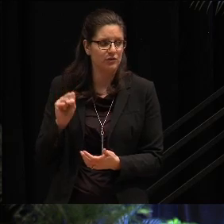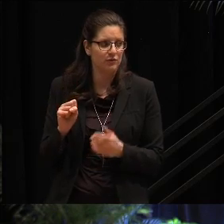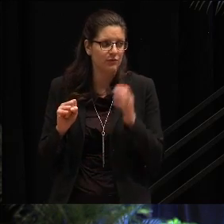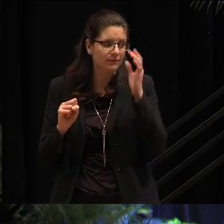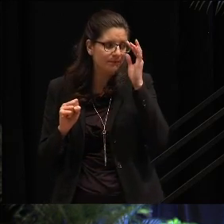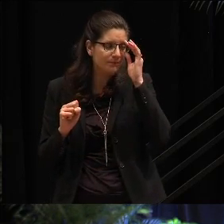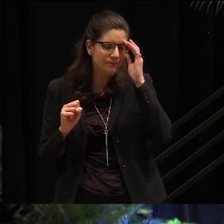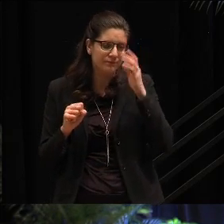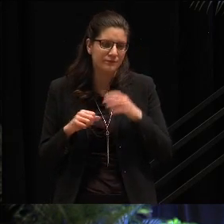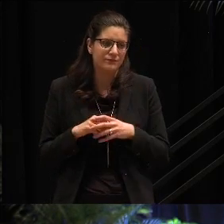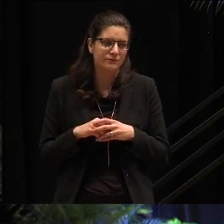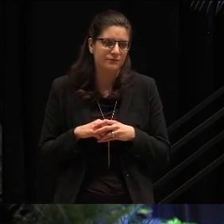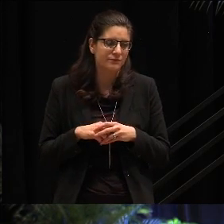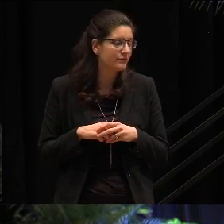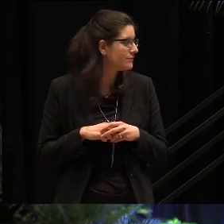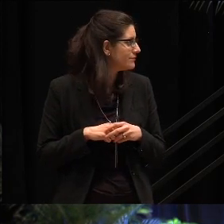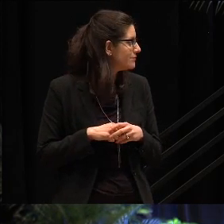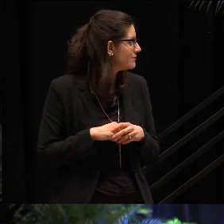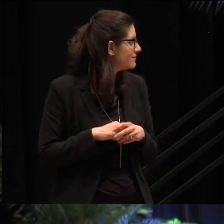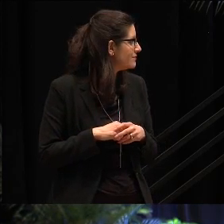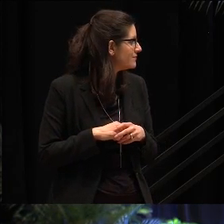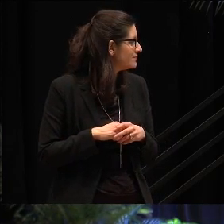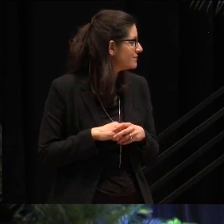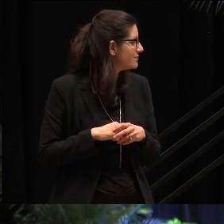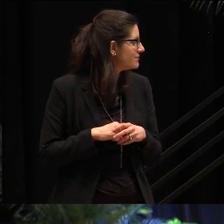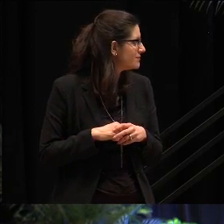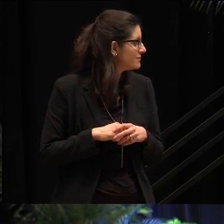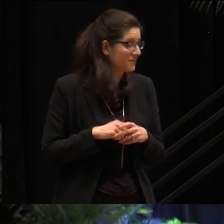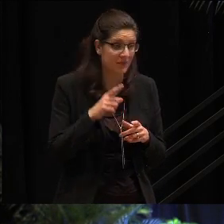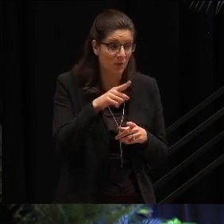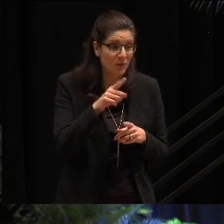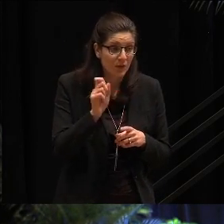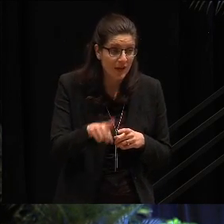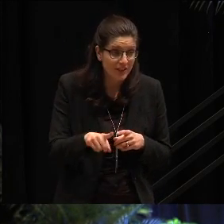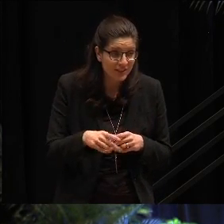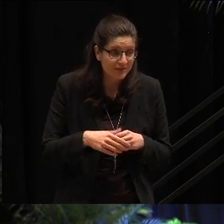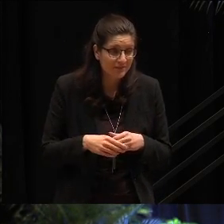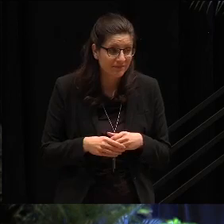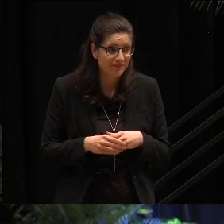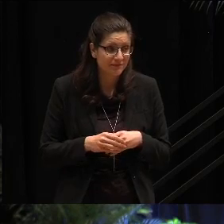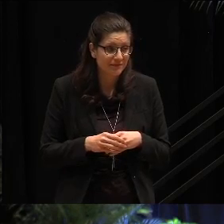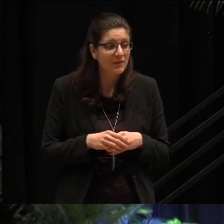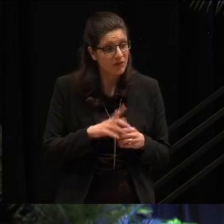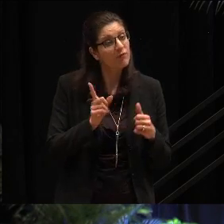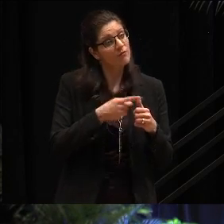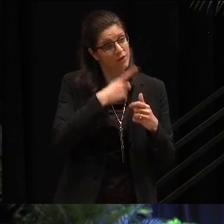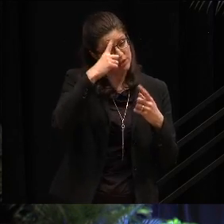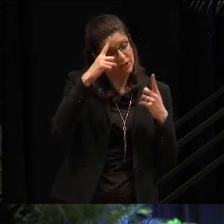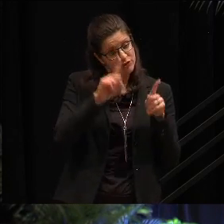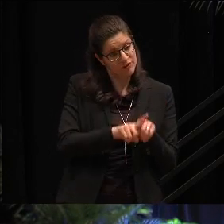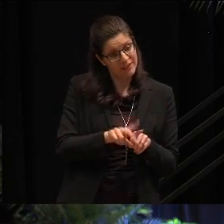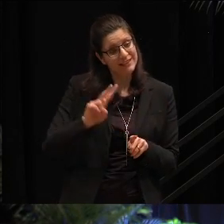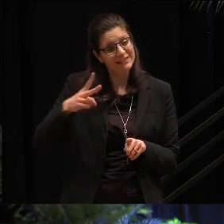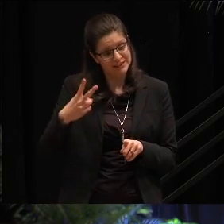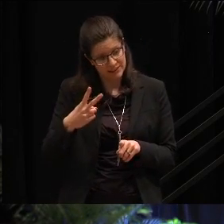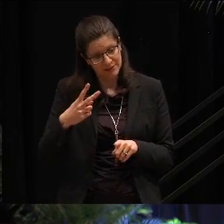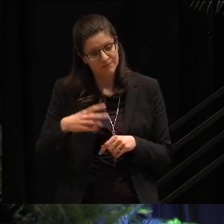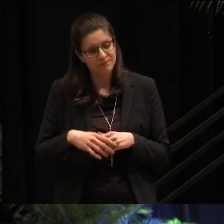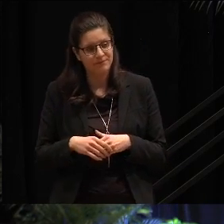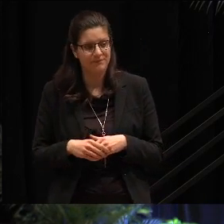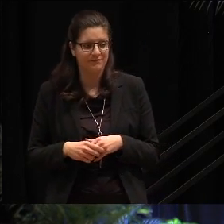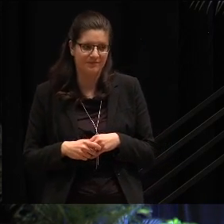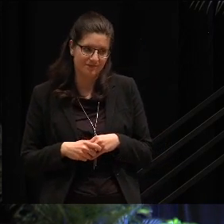take Fox News. We could argue. Sir, are you going to get to the question? I agree with the first one. I disagree with the second. Yeah. Well,